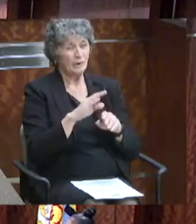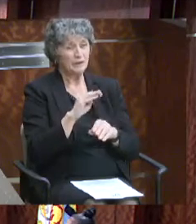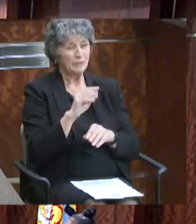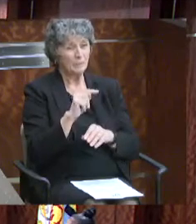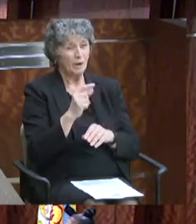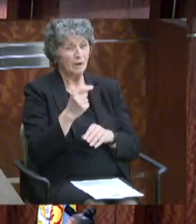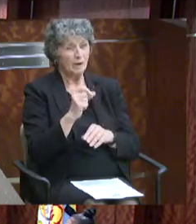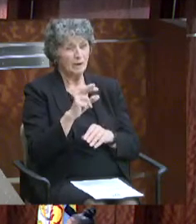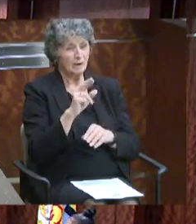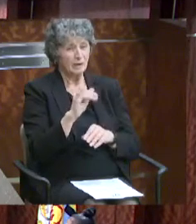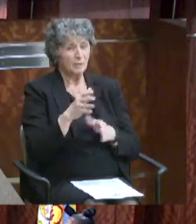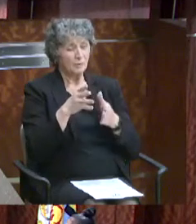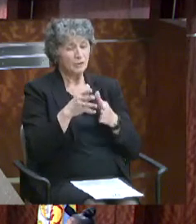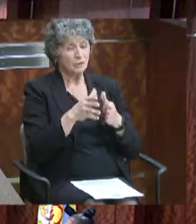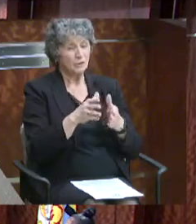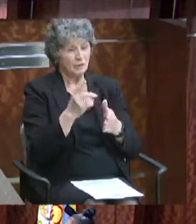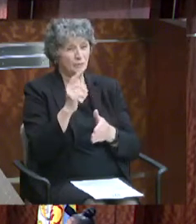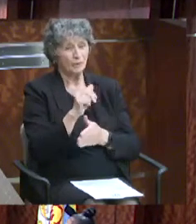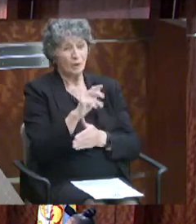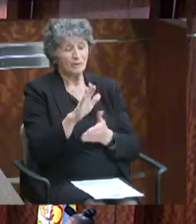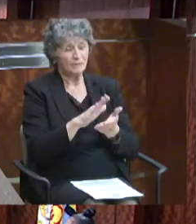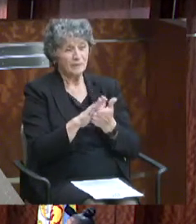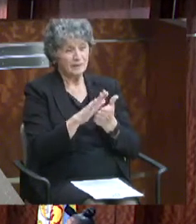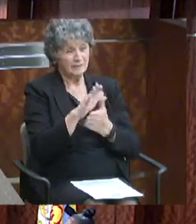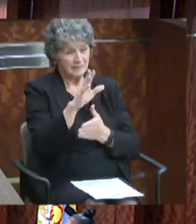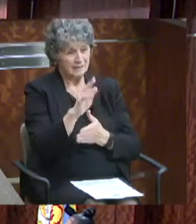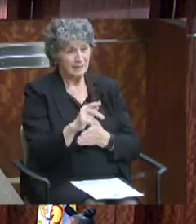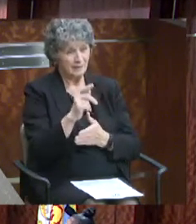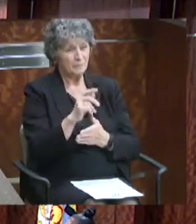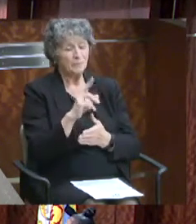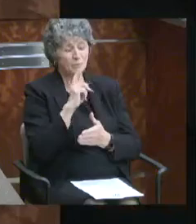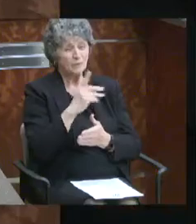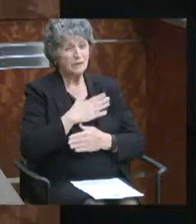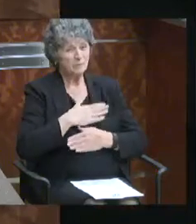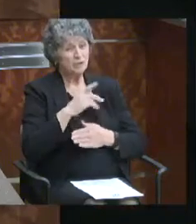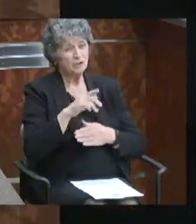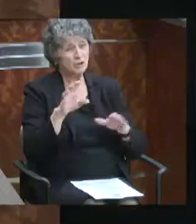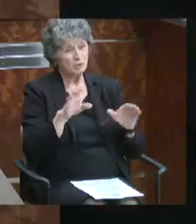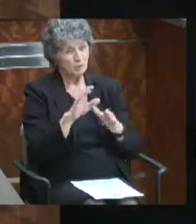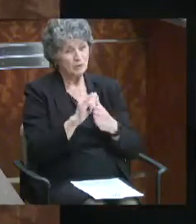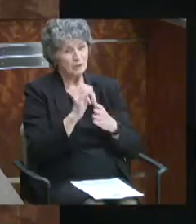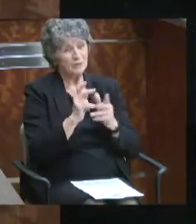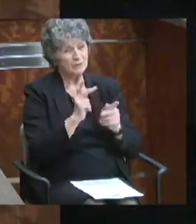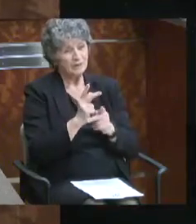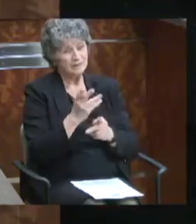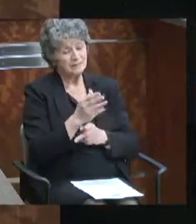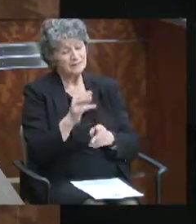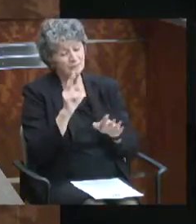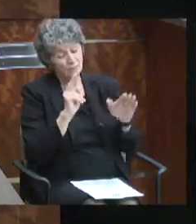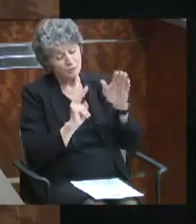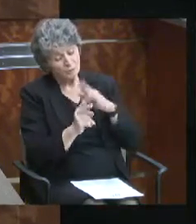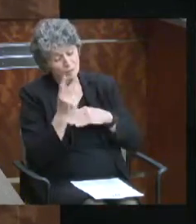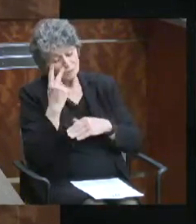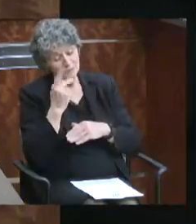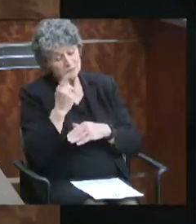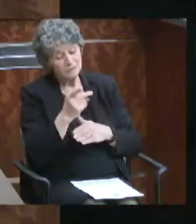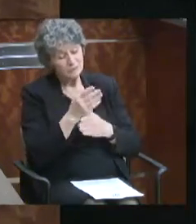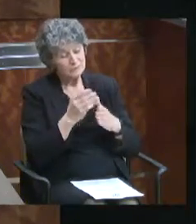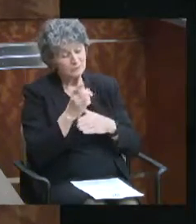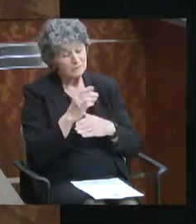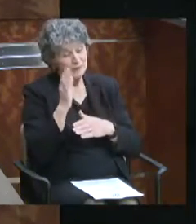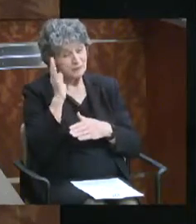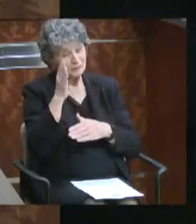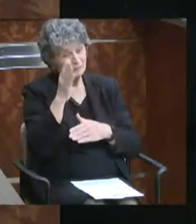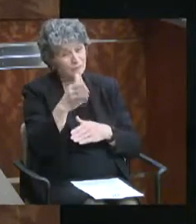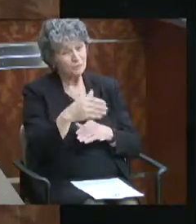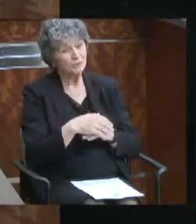appreciated for you doing those types of things, and we look forward to seeing you someday in the future to be able to,